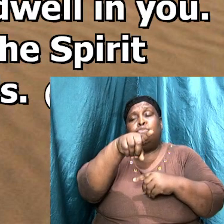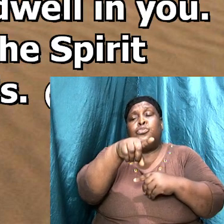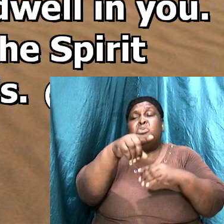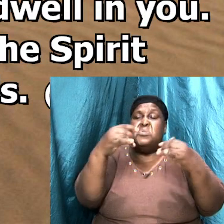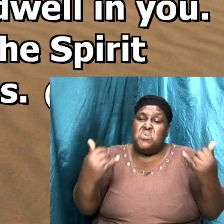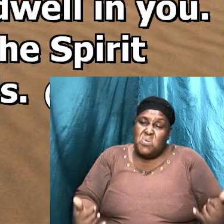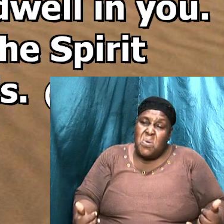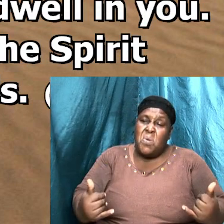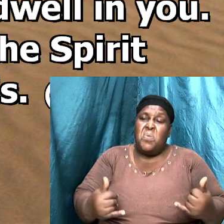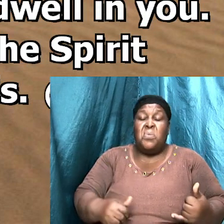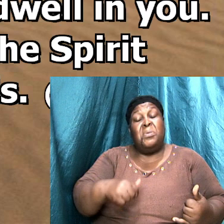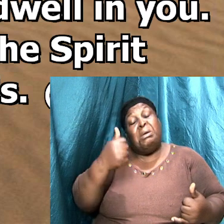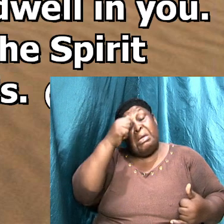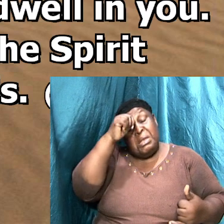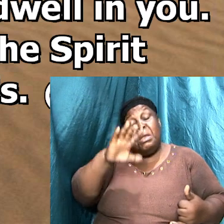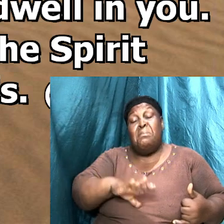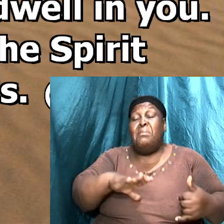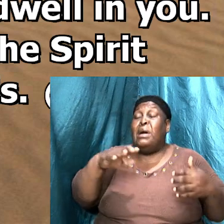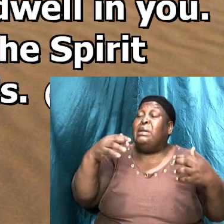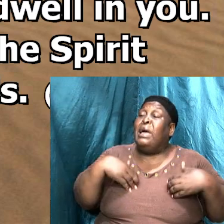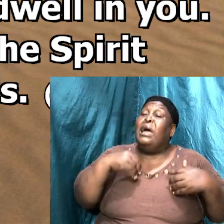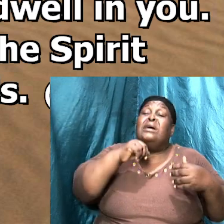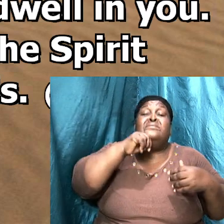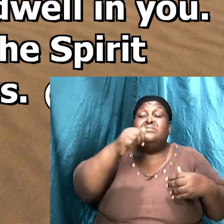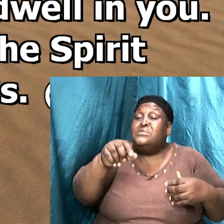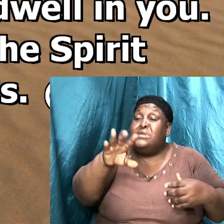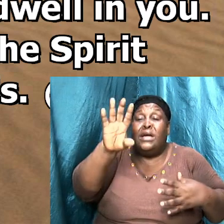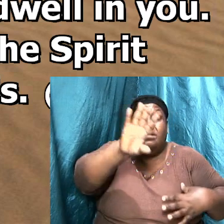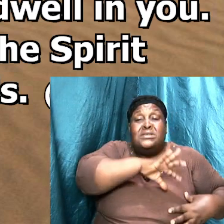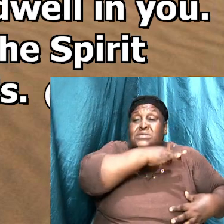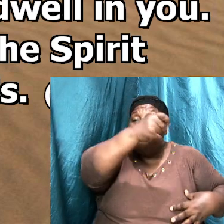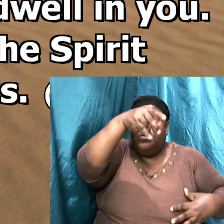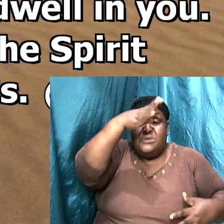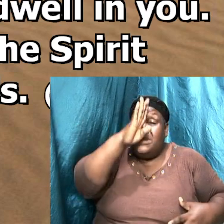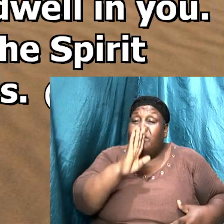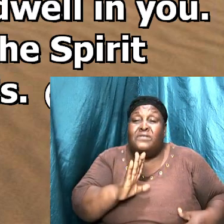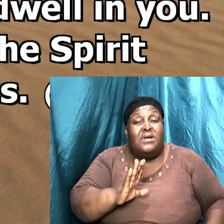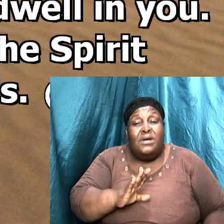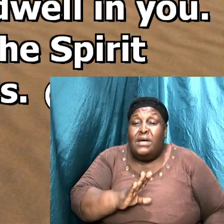know if any man have not the Spirit of Christ,